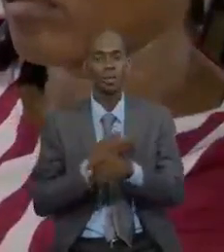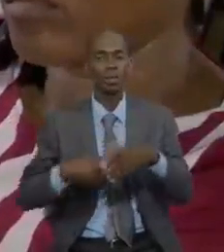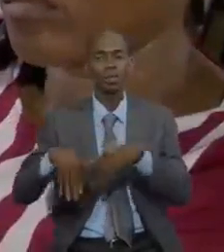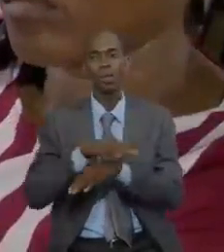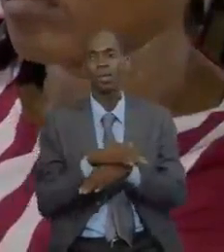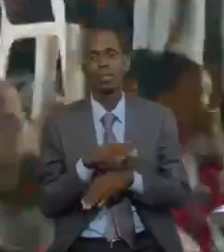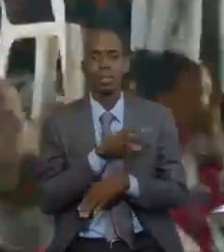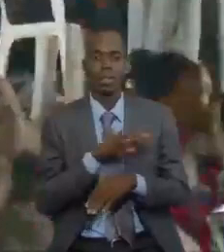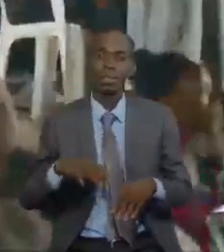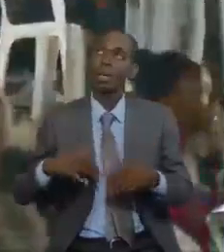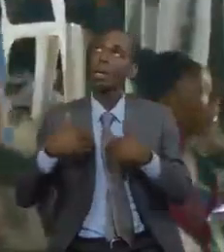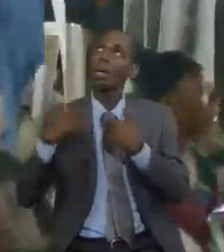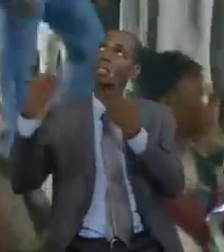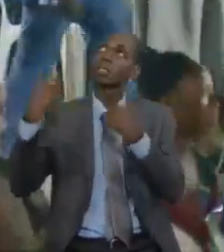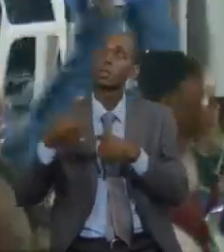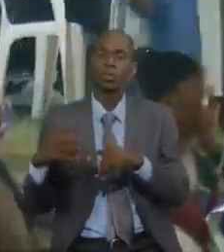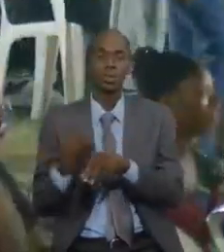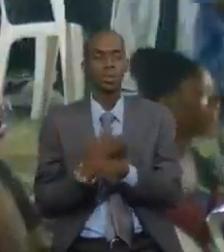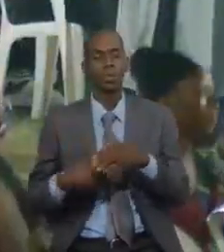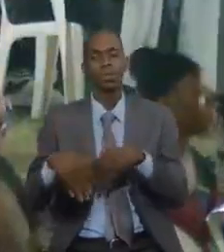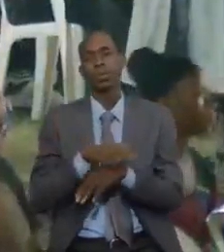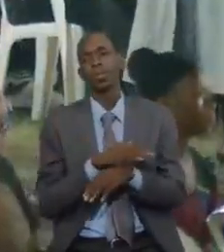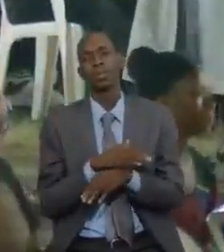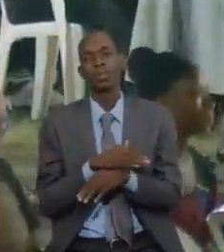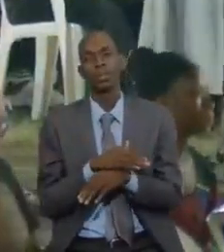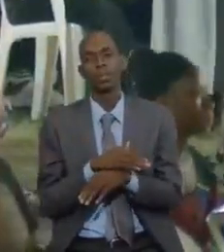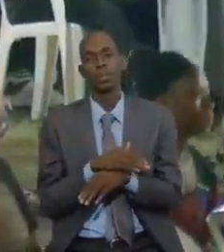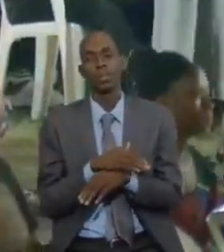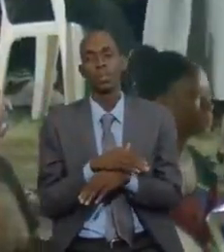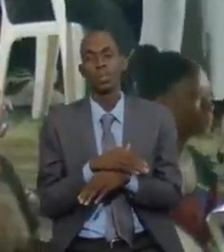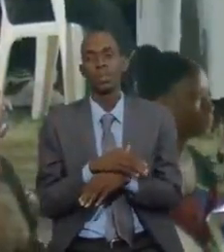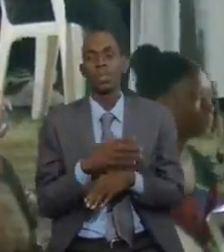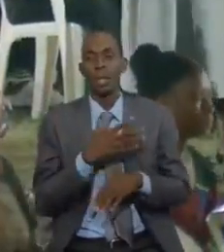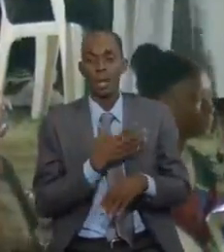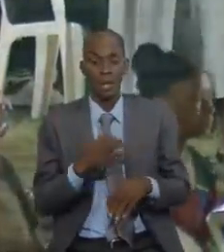Christ has come. He took a sledgehammer